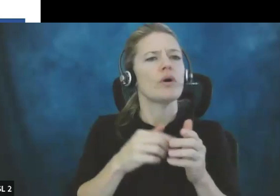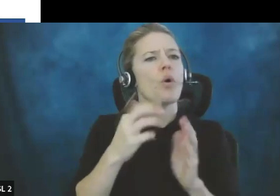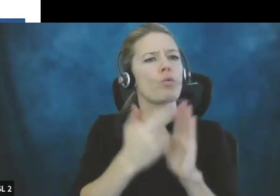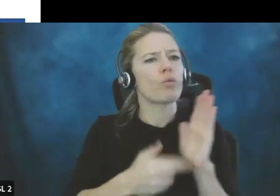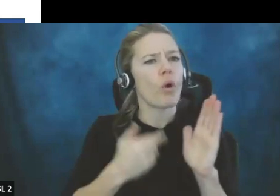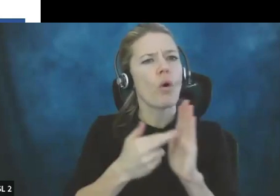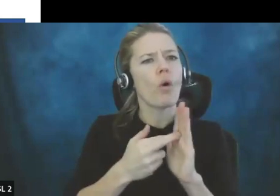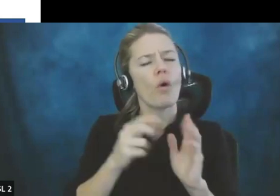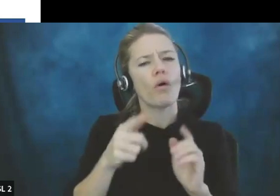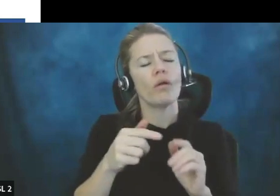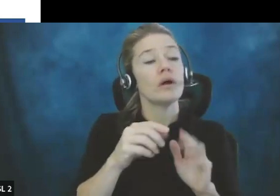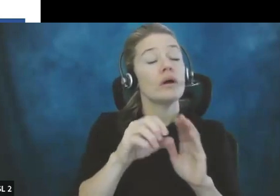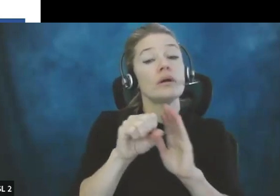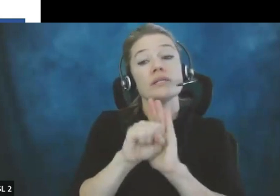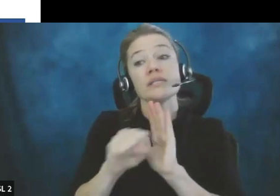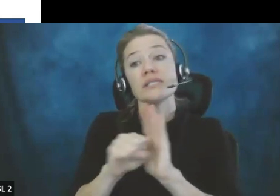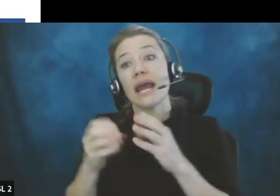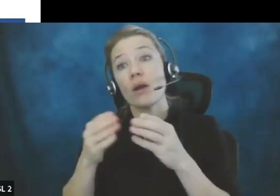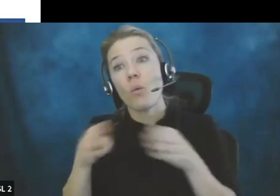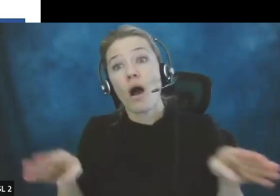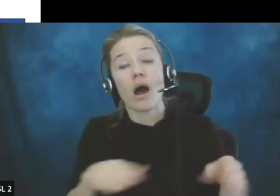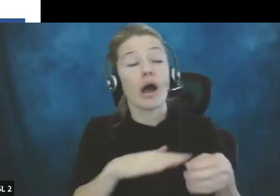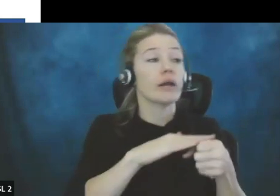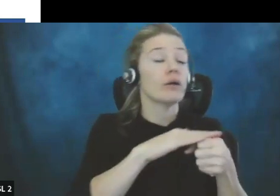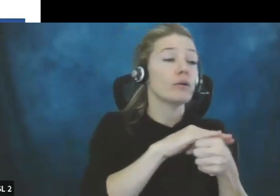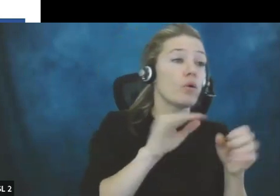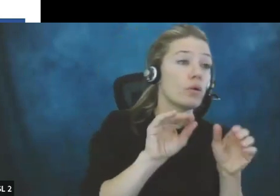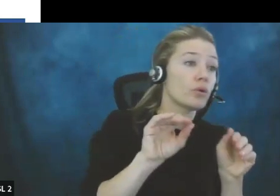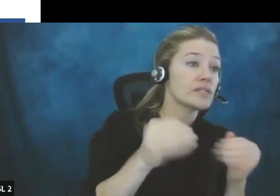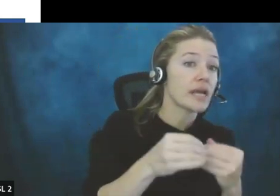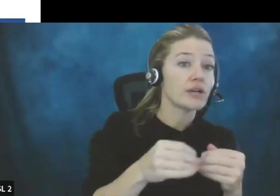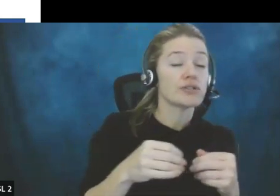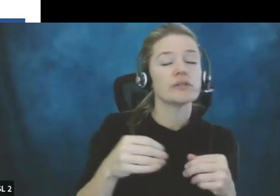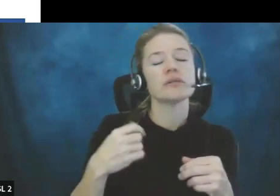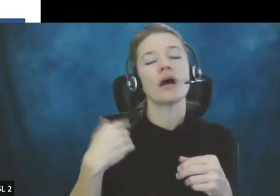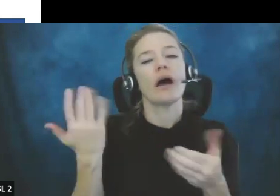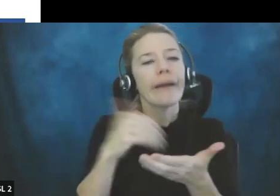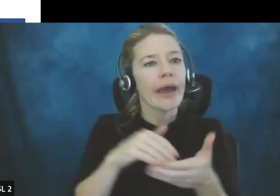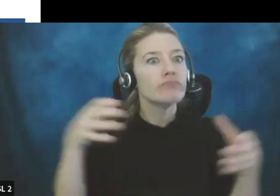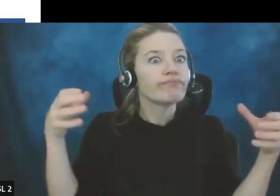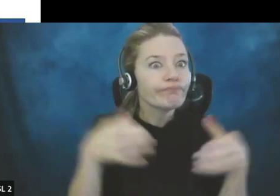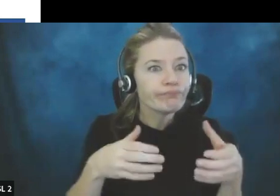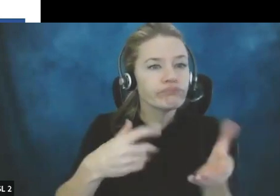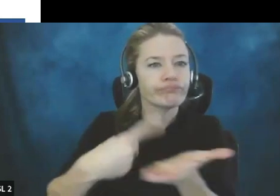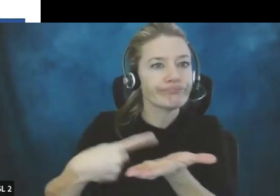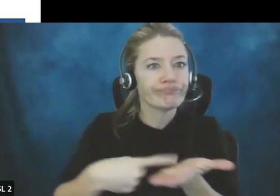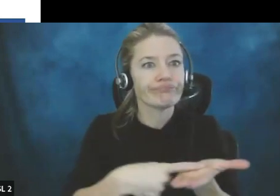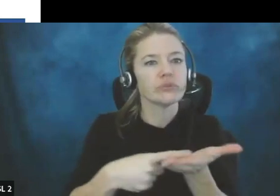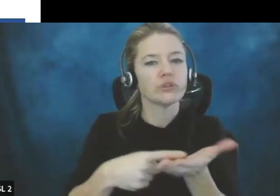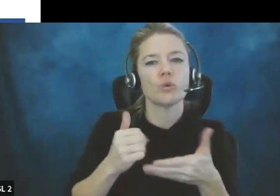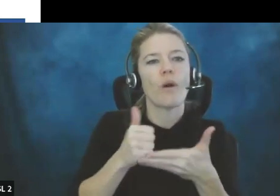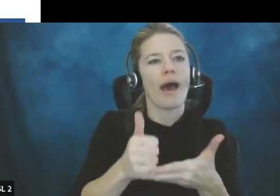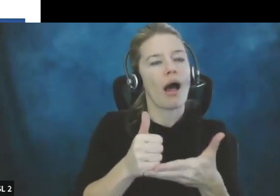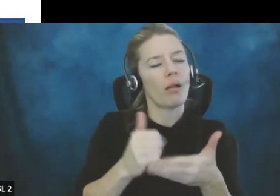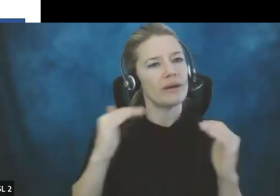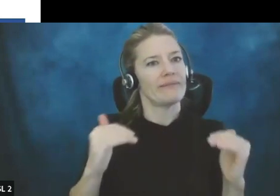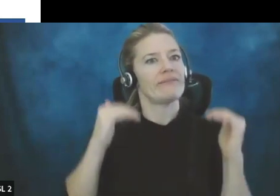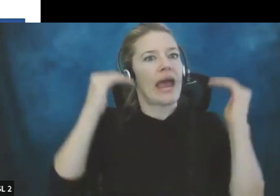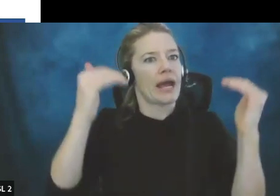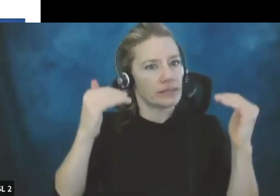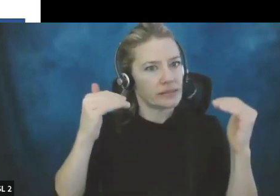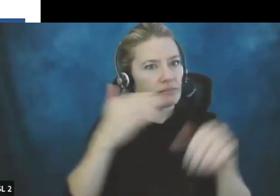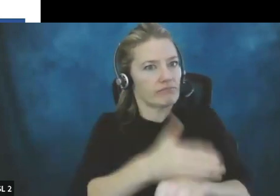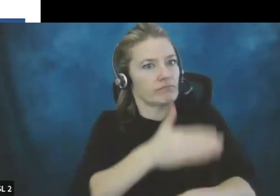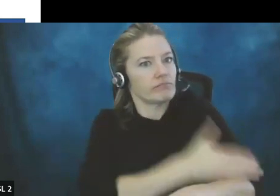vital role, again, coming together, statewide, local organizations, statewide organizations coming together to be at the table to